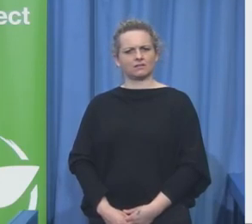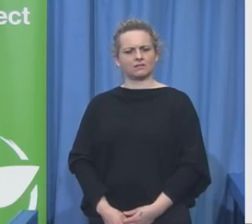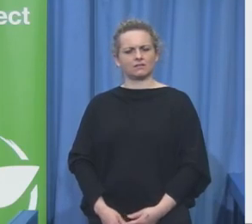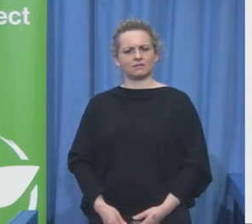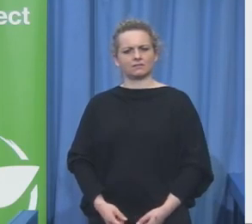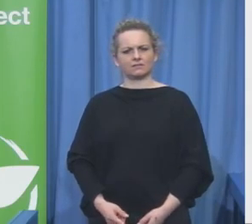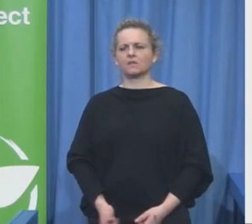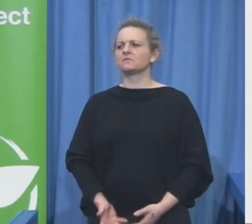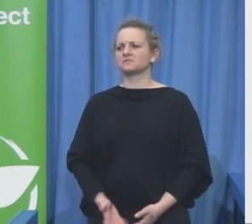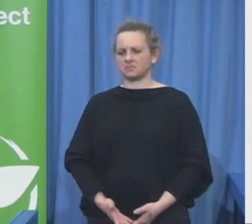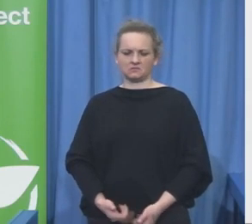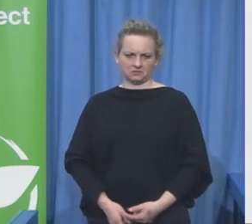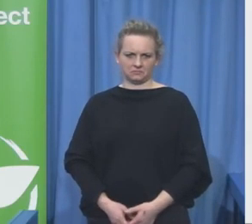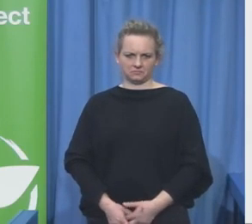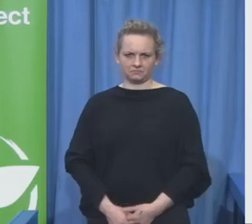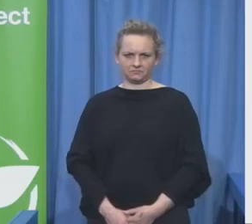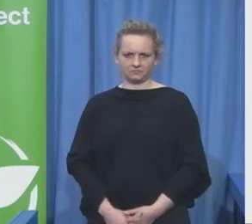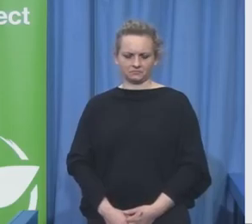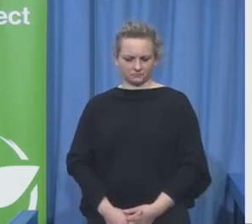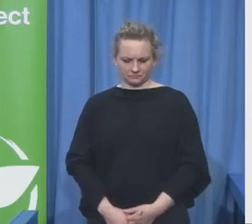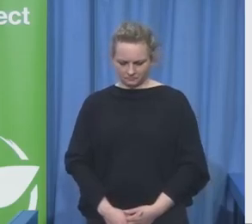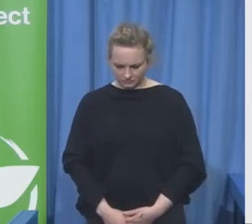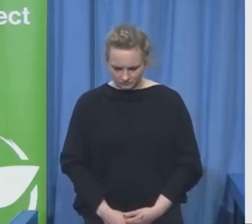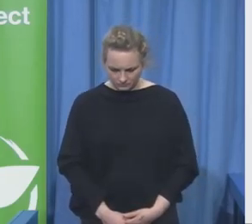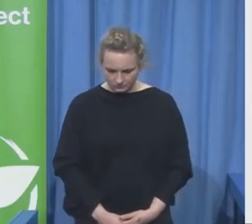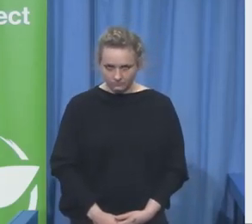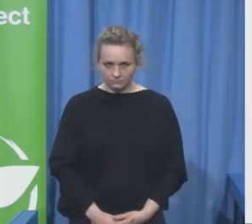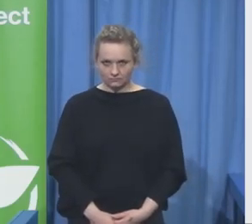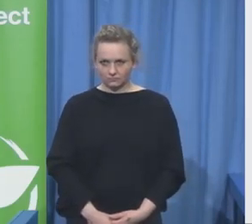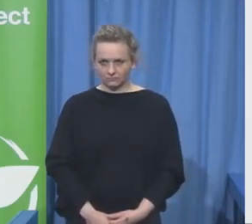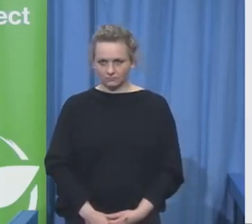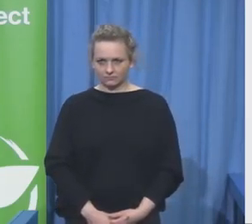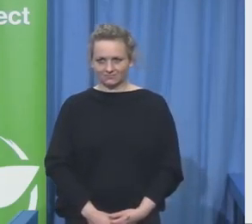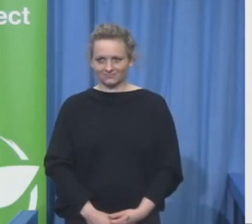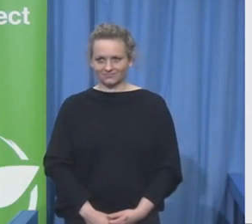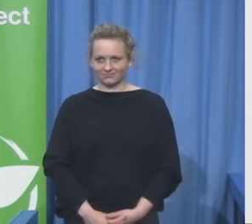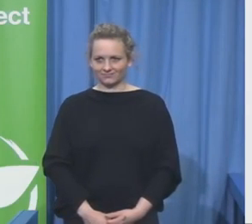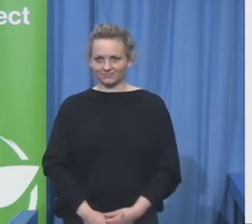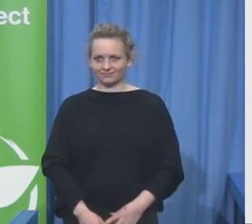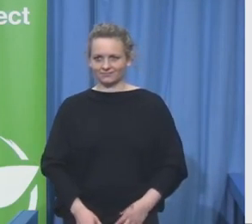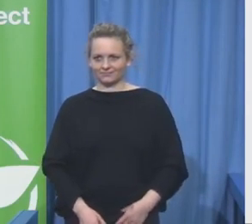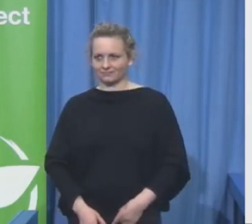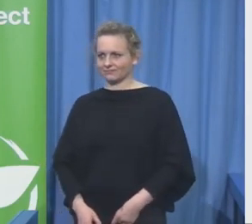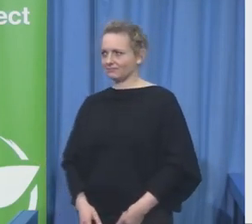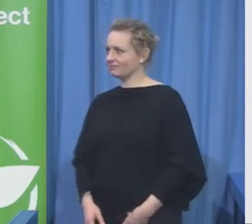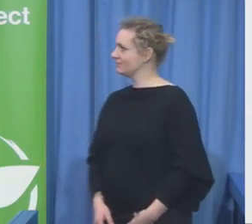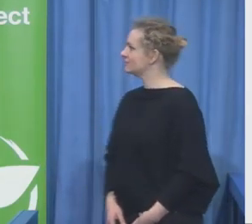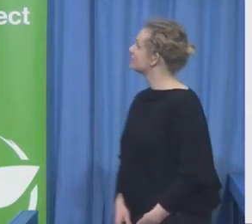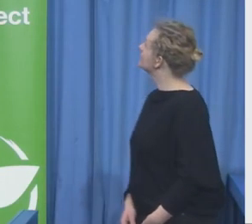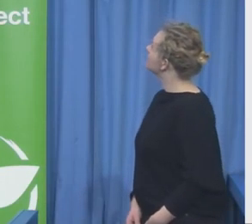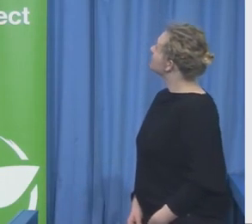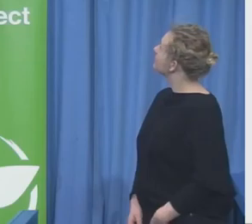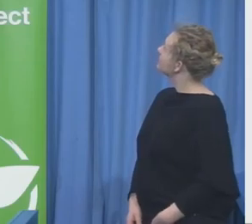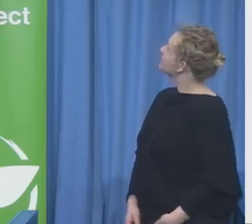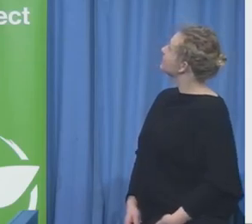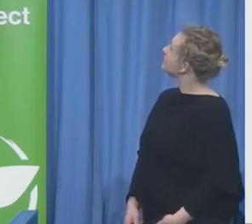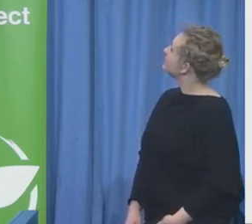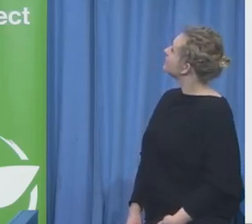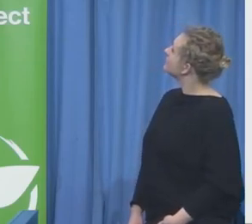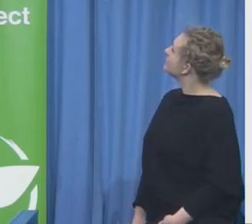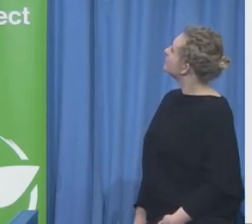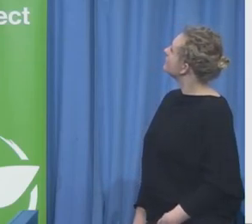amazing skills. People with disabilities are a strength for this company. A screen states Inclusive Hiring for People with Disabilities.